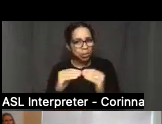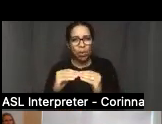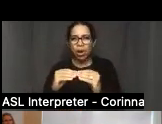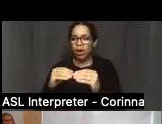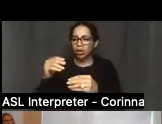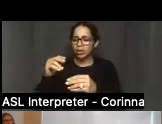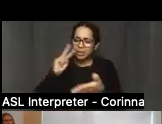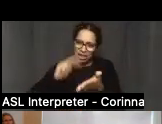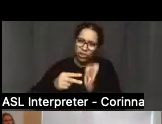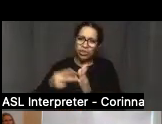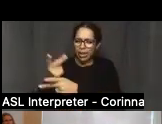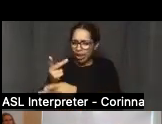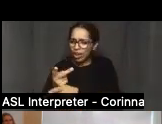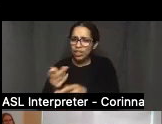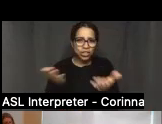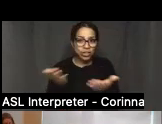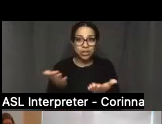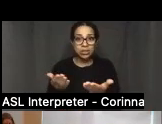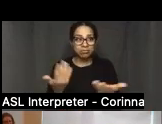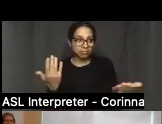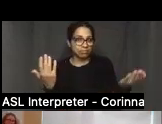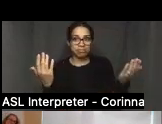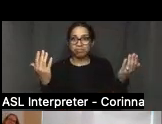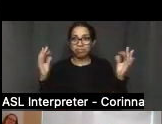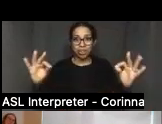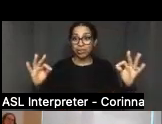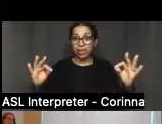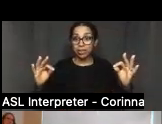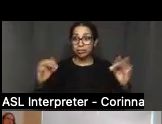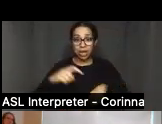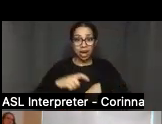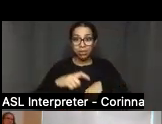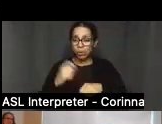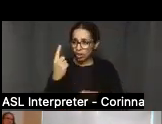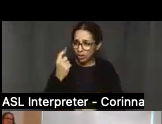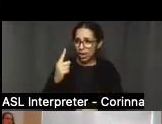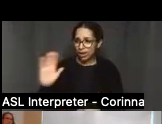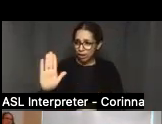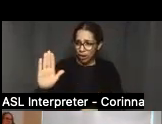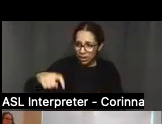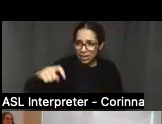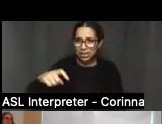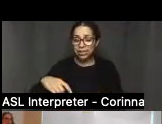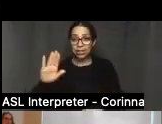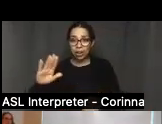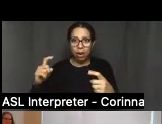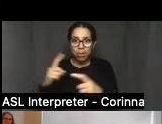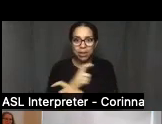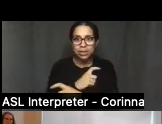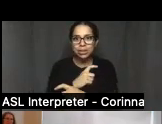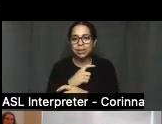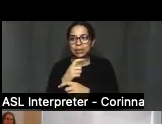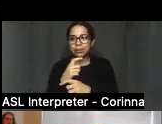And, what better way to really understand those needs and the complexities of the areas that we work in than with this data.